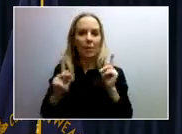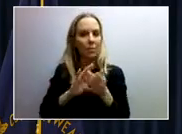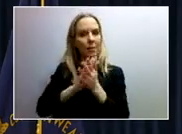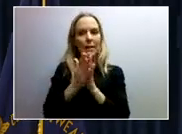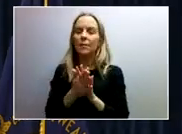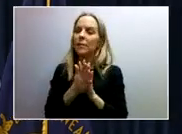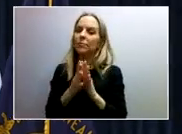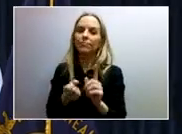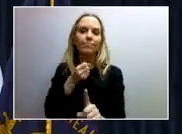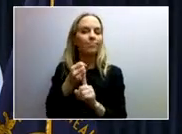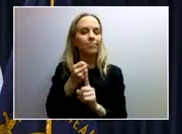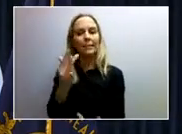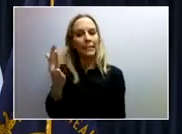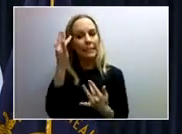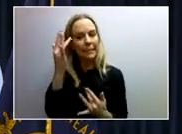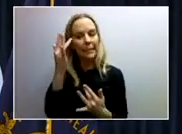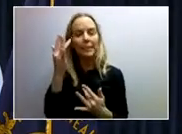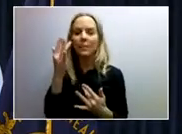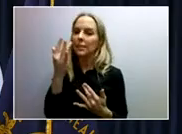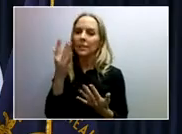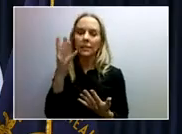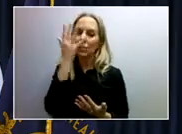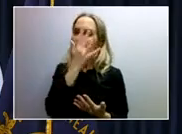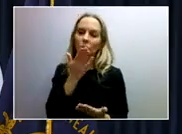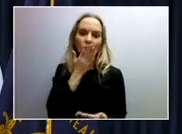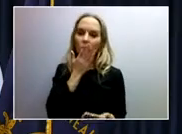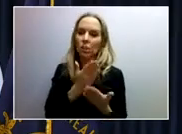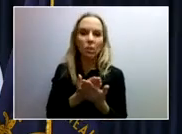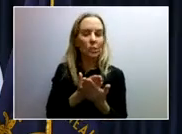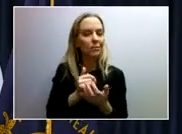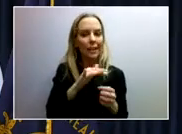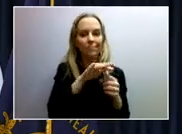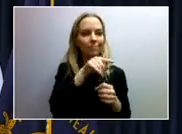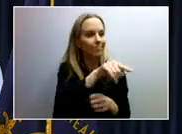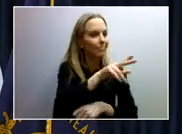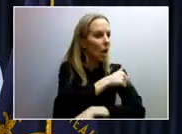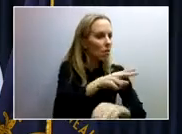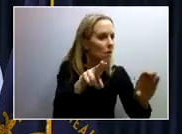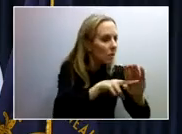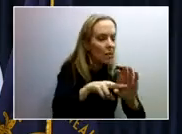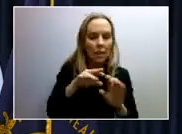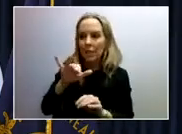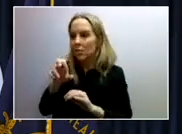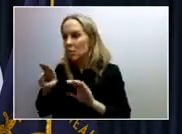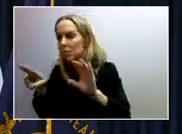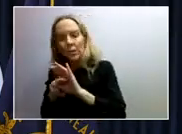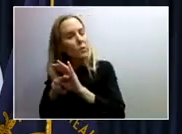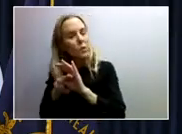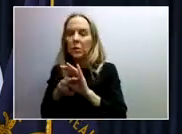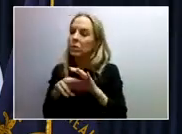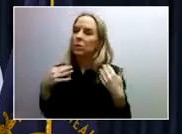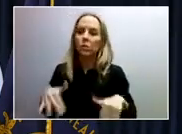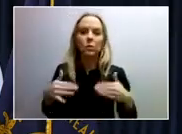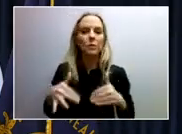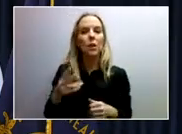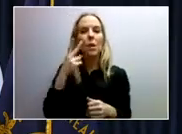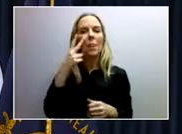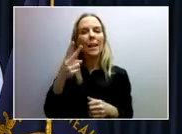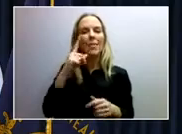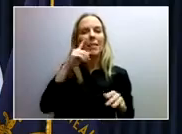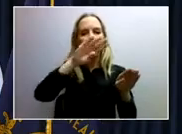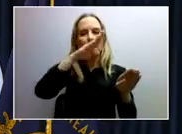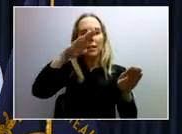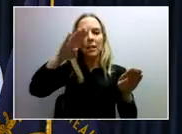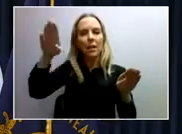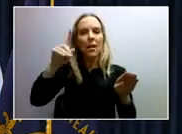look positive in either of those areas. So let's just quickly look at the line graphs for